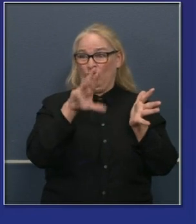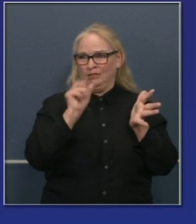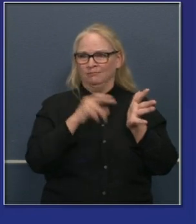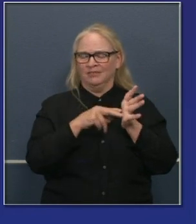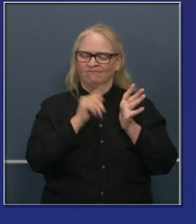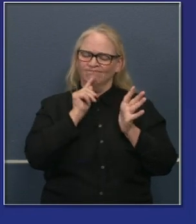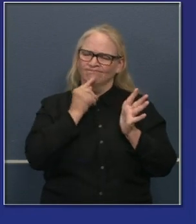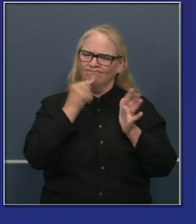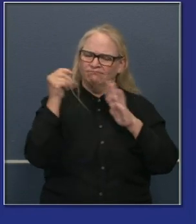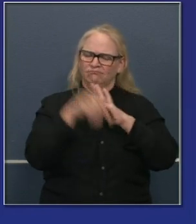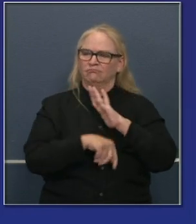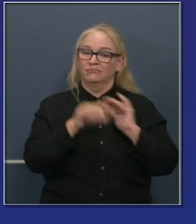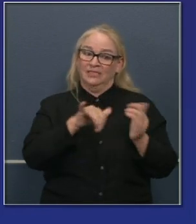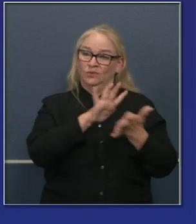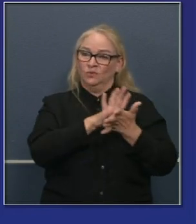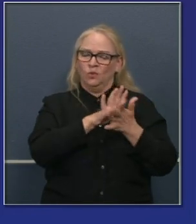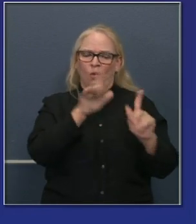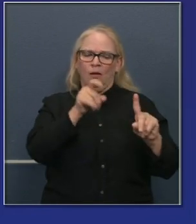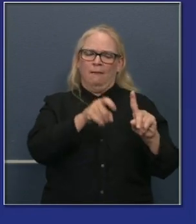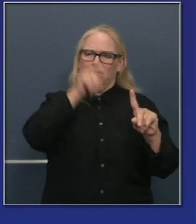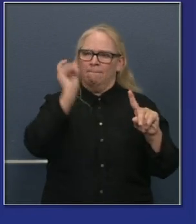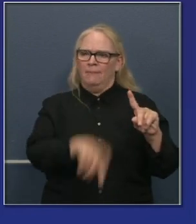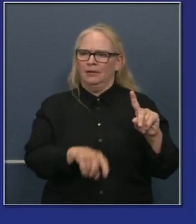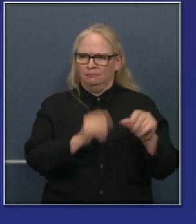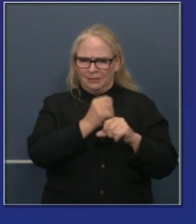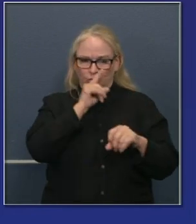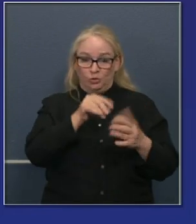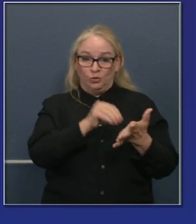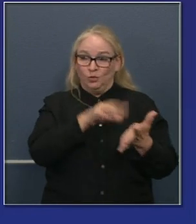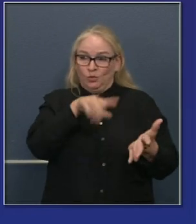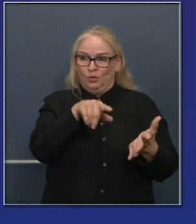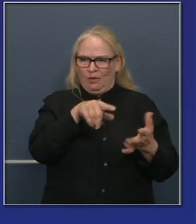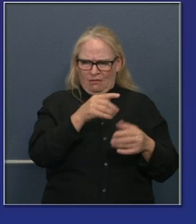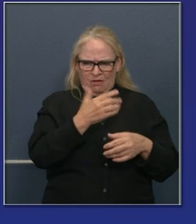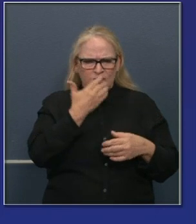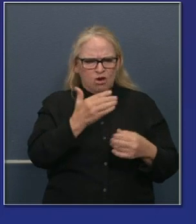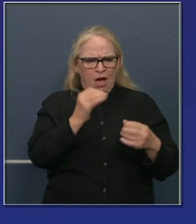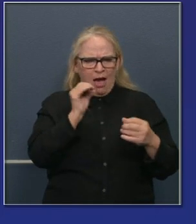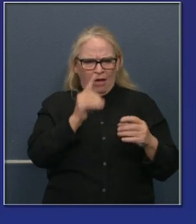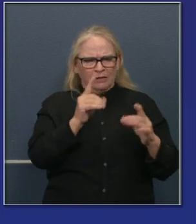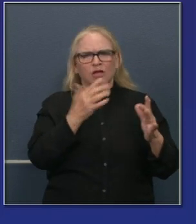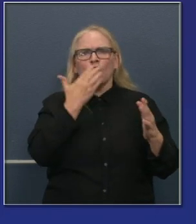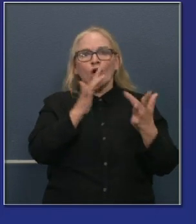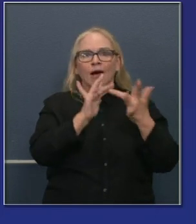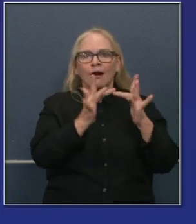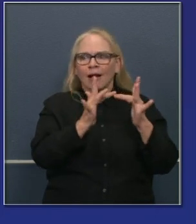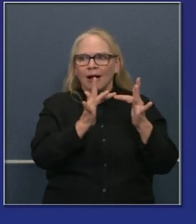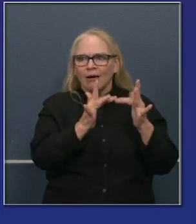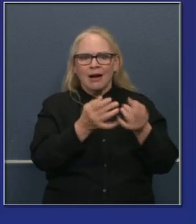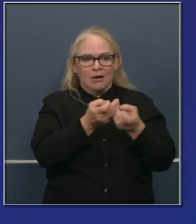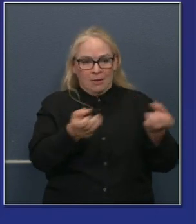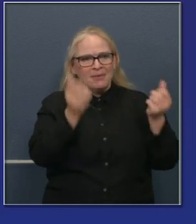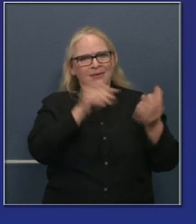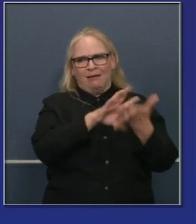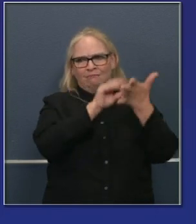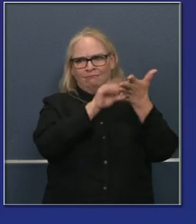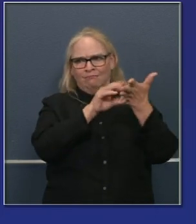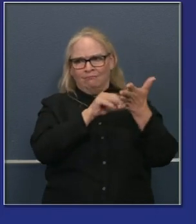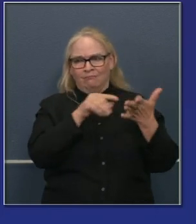to have access to devices and connectivity for all of our kids. You may be aware, and I'm really